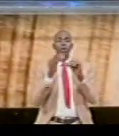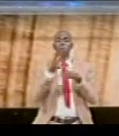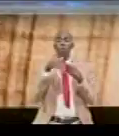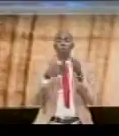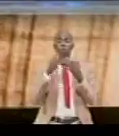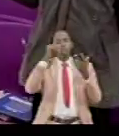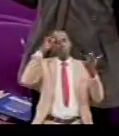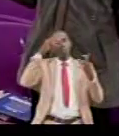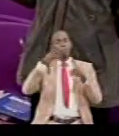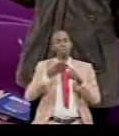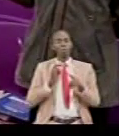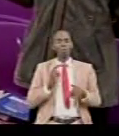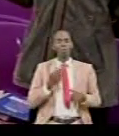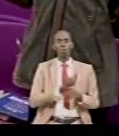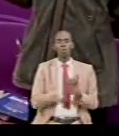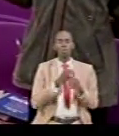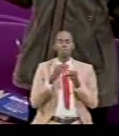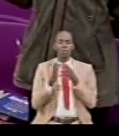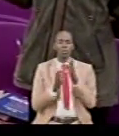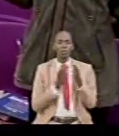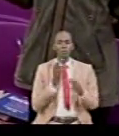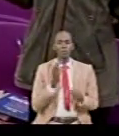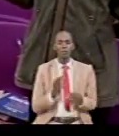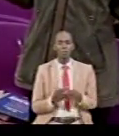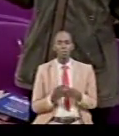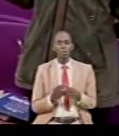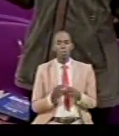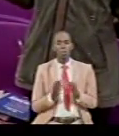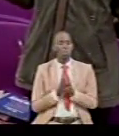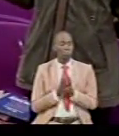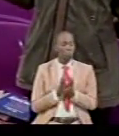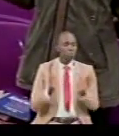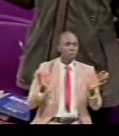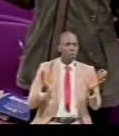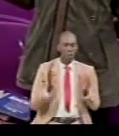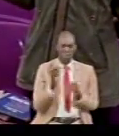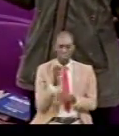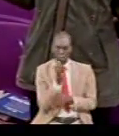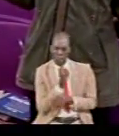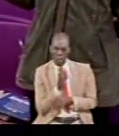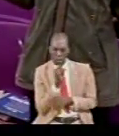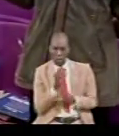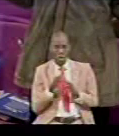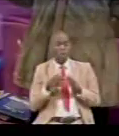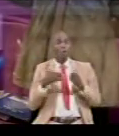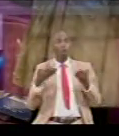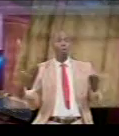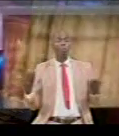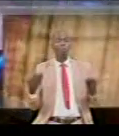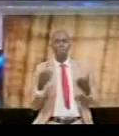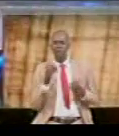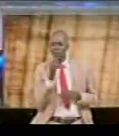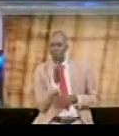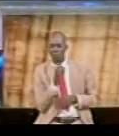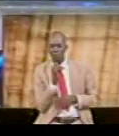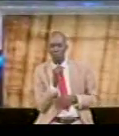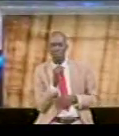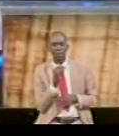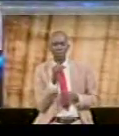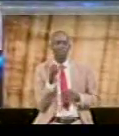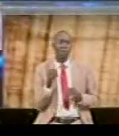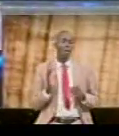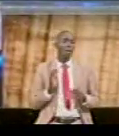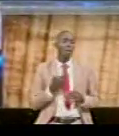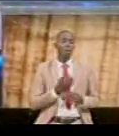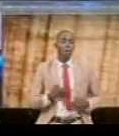in Jesus' name. Public, private, open, secret, our lives